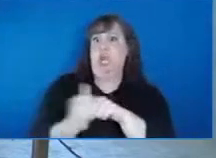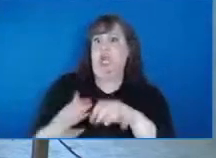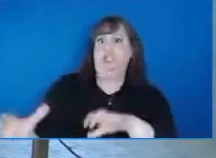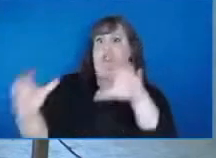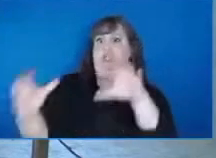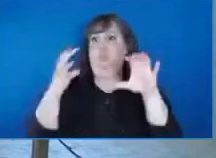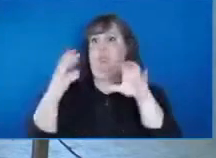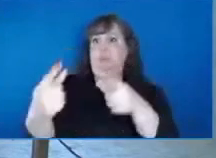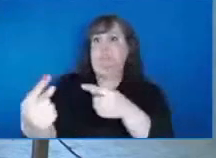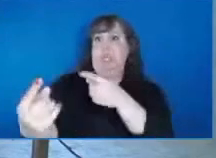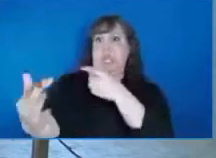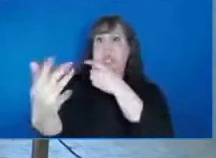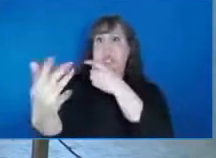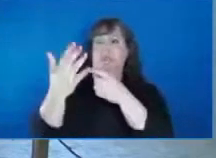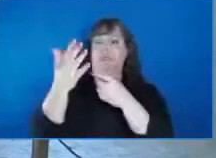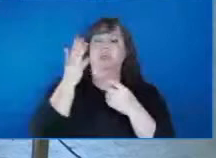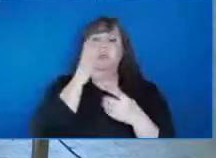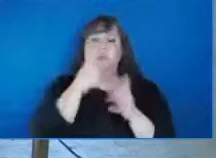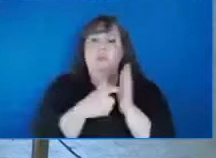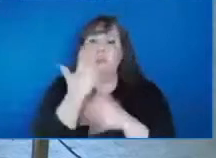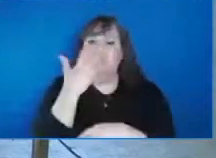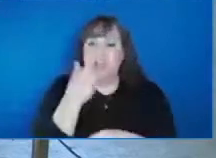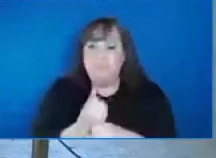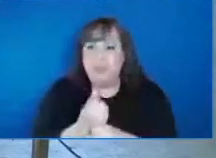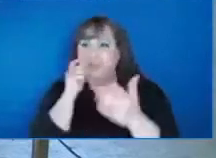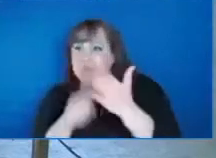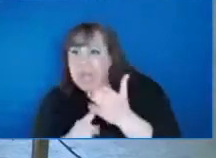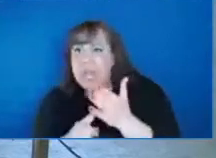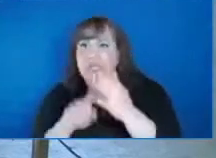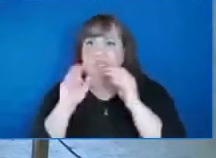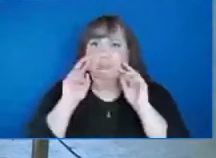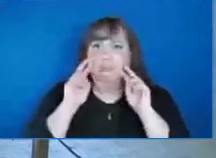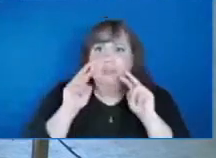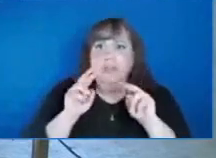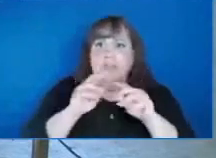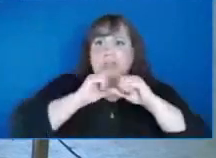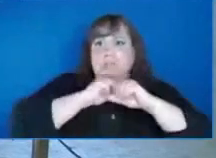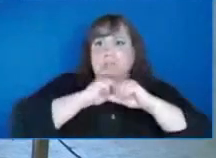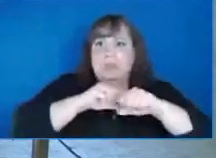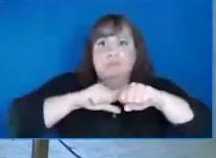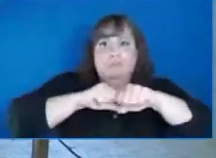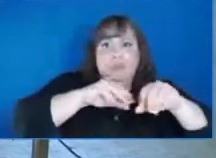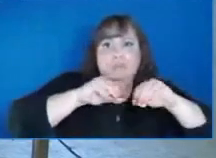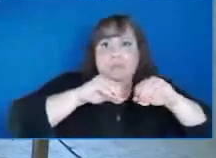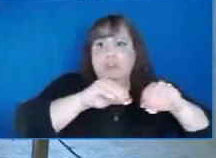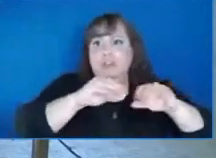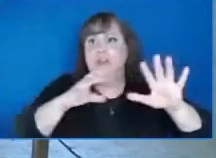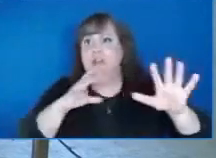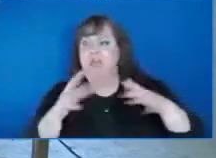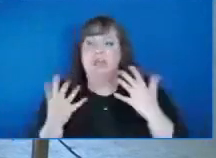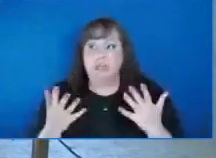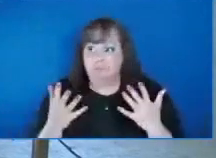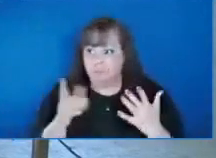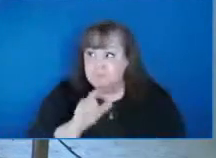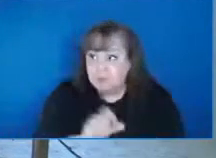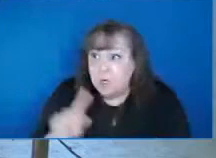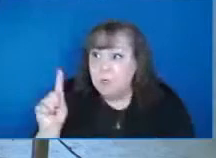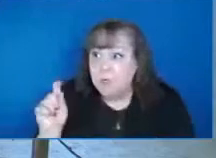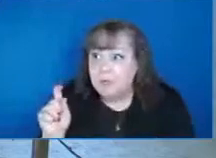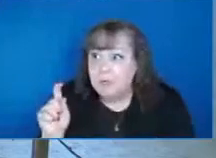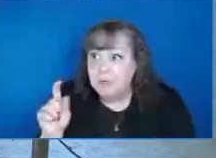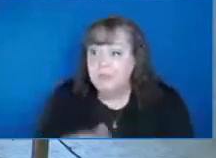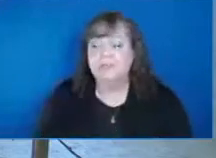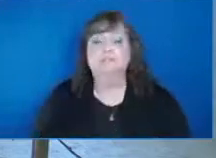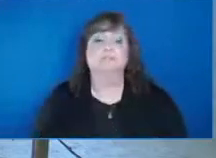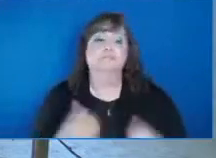it, giving deflected shards enough time to deviate their path and miss us. Is that true? Yeah, warning